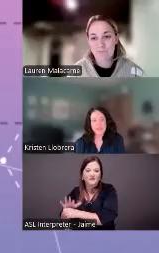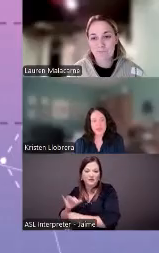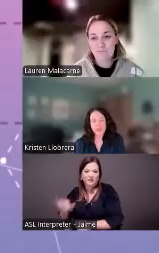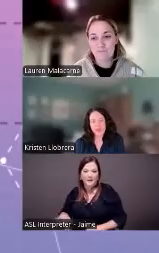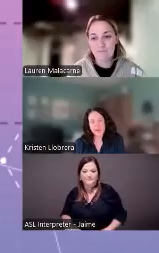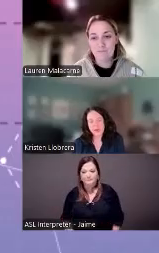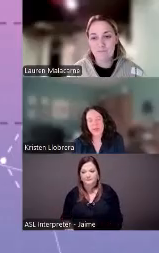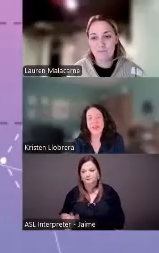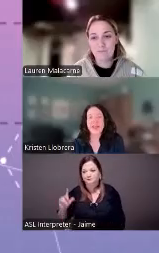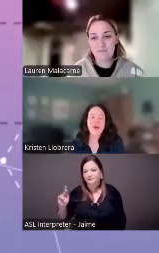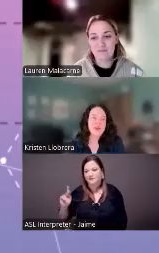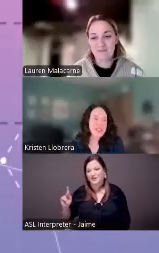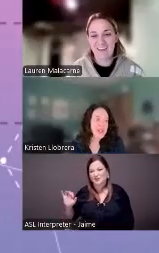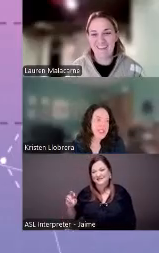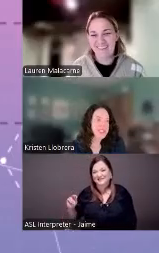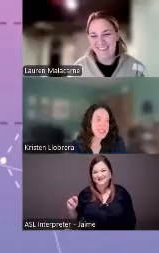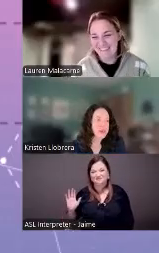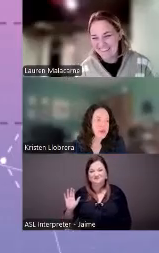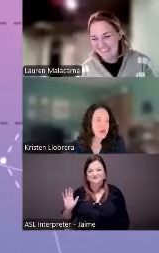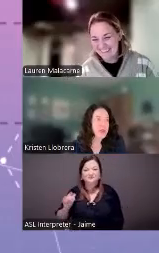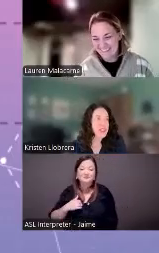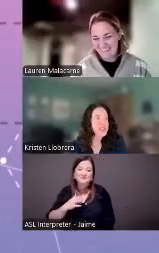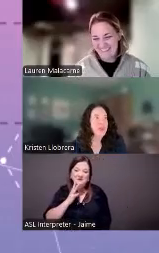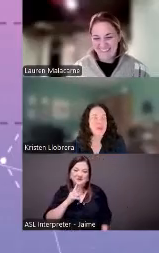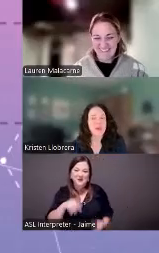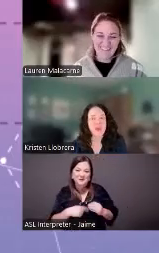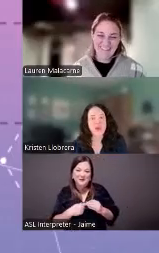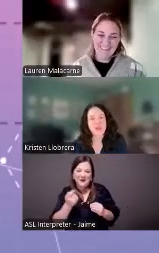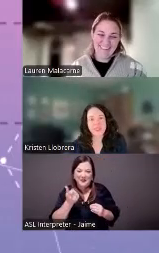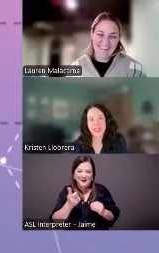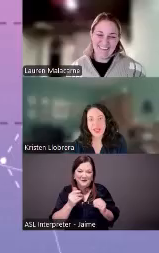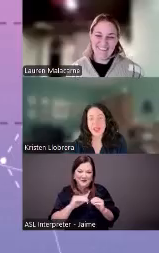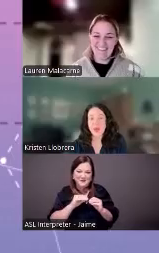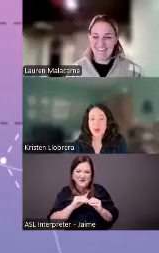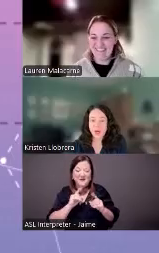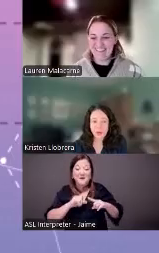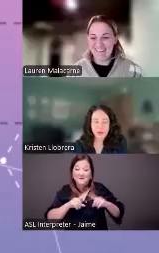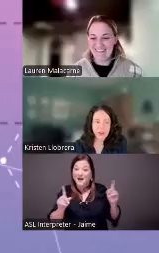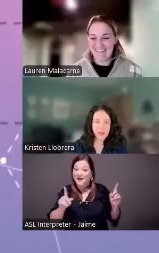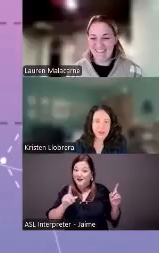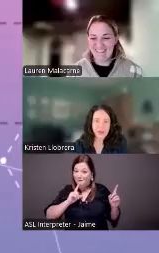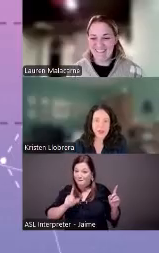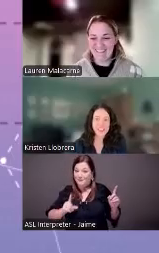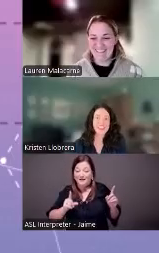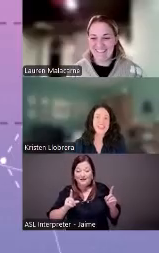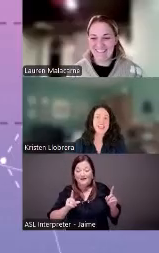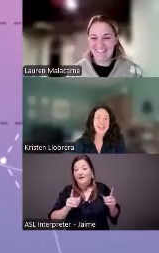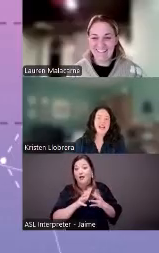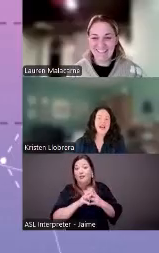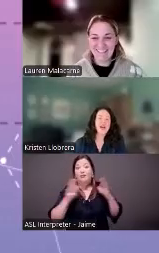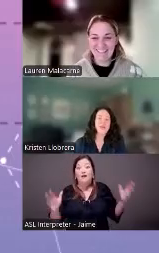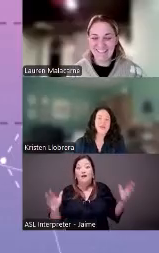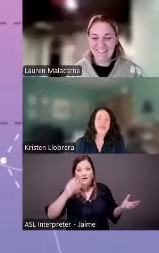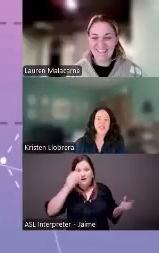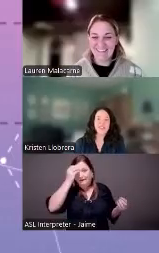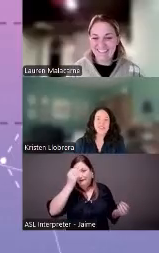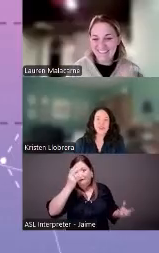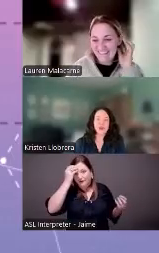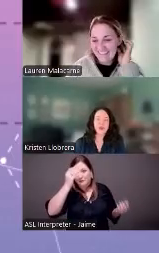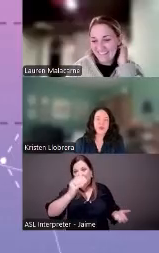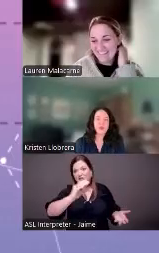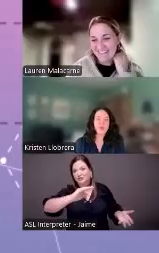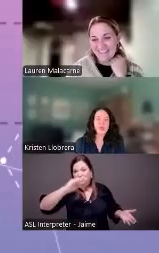We started, we'll talk about this a little bit more shortly, but there was an incredible amount of information.